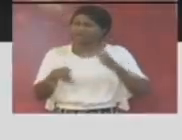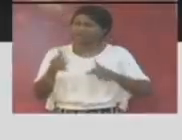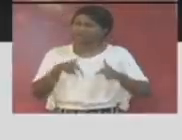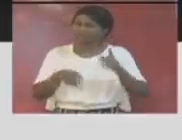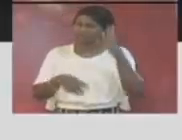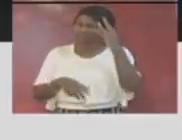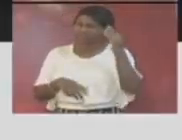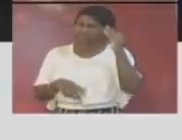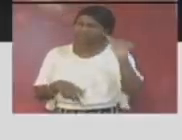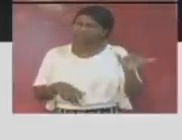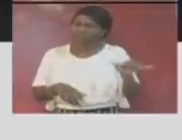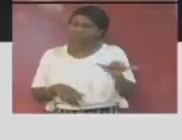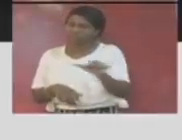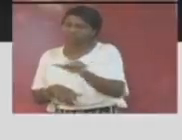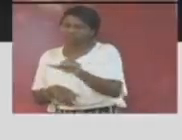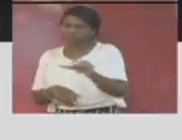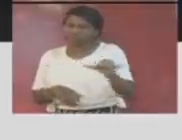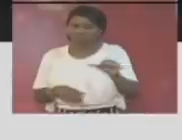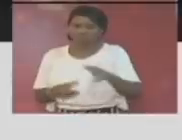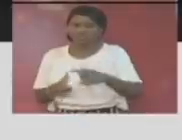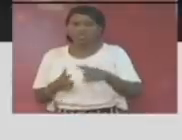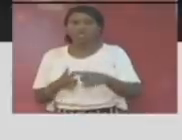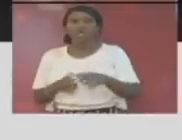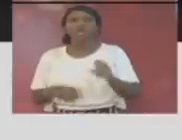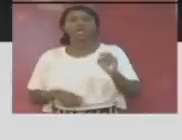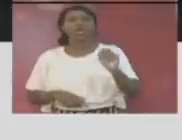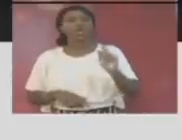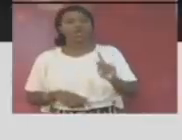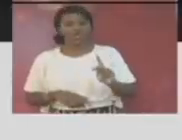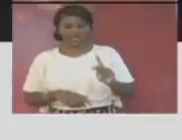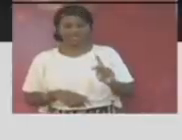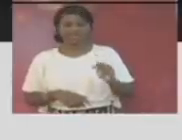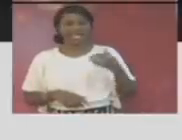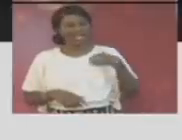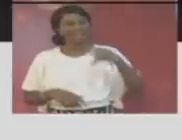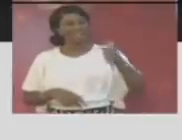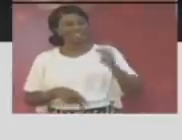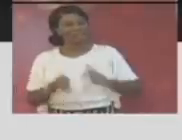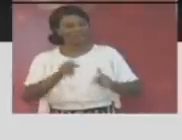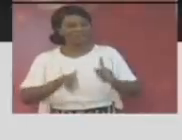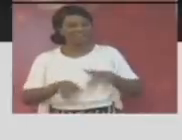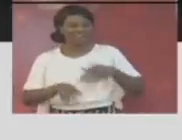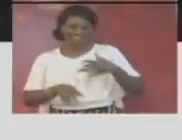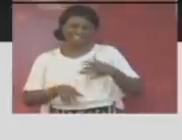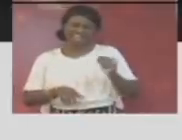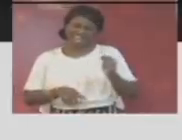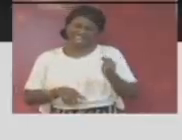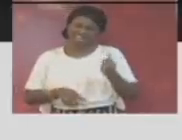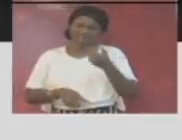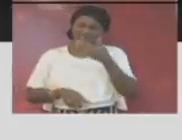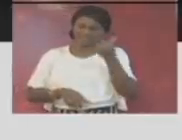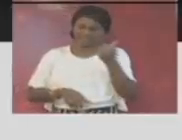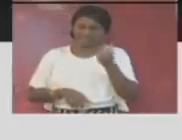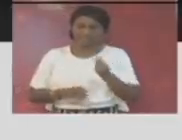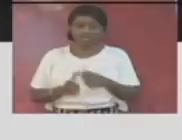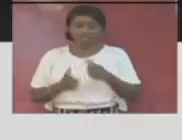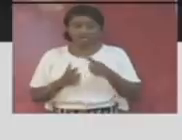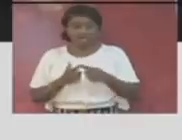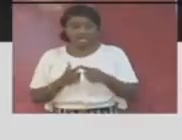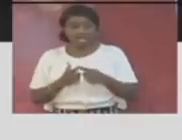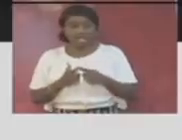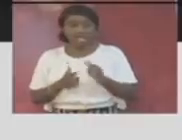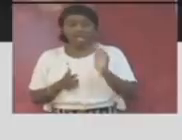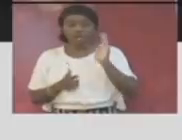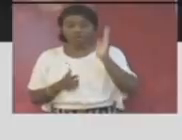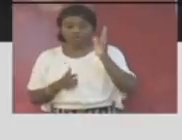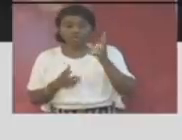same symptoms. And then they feel, oh, there are loads of people like this. But as the data grows, we will be